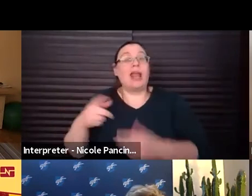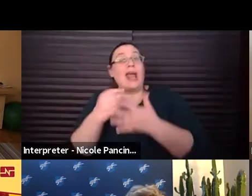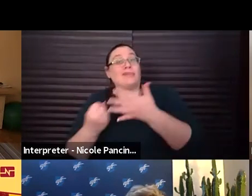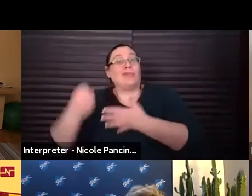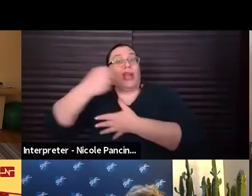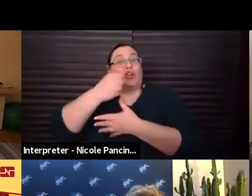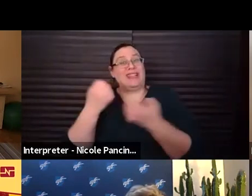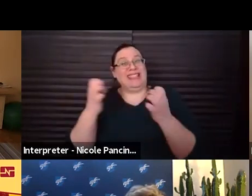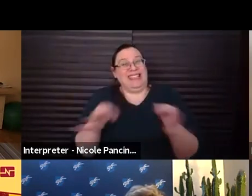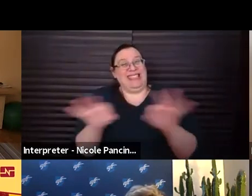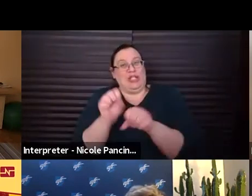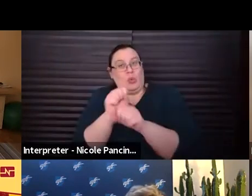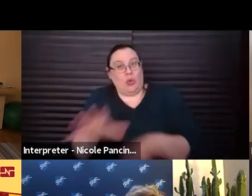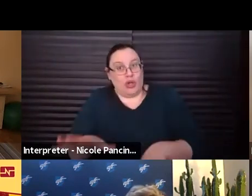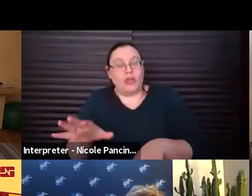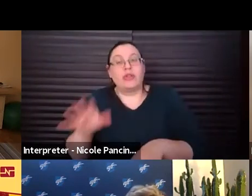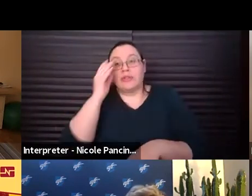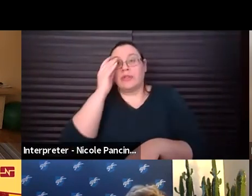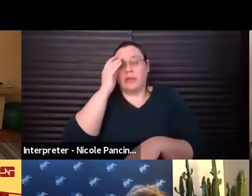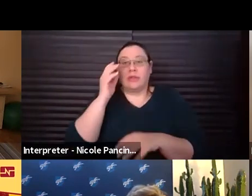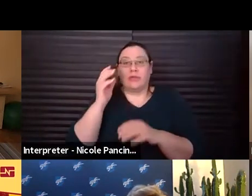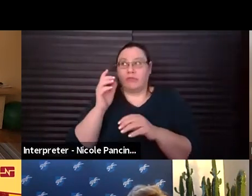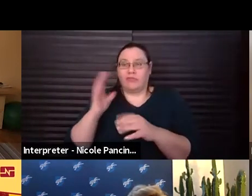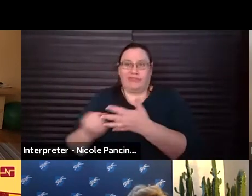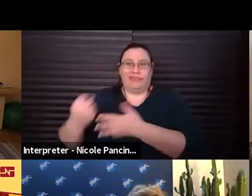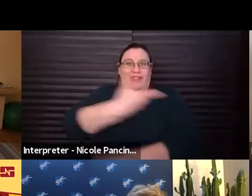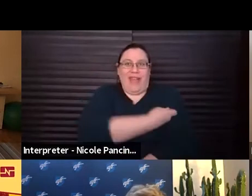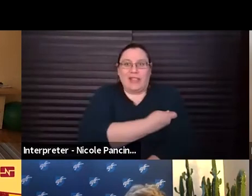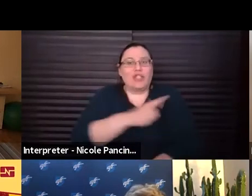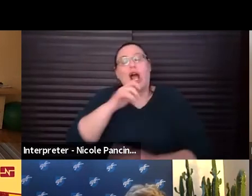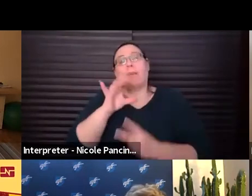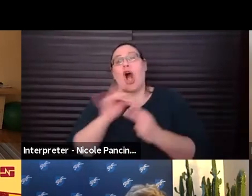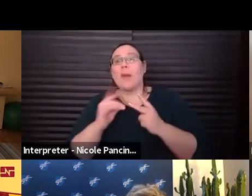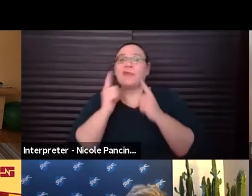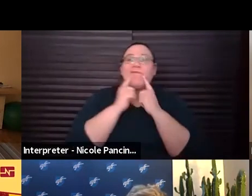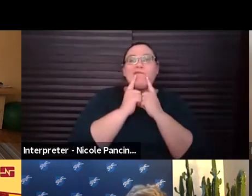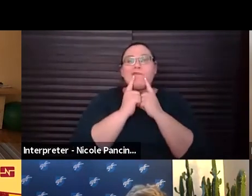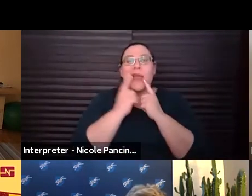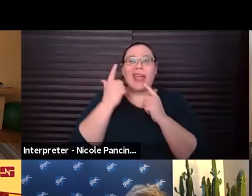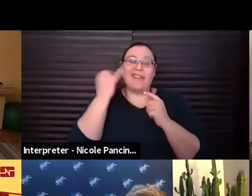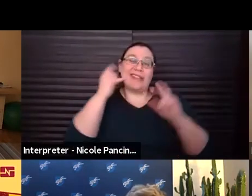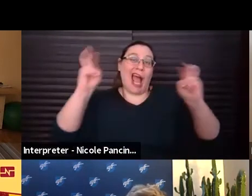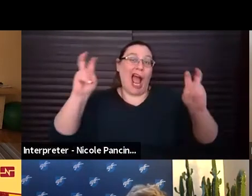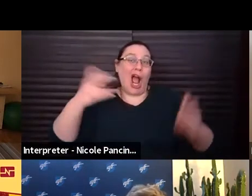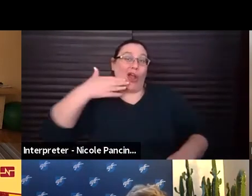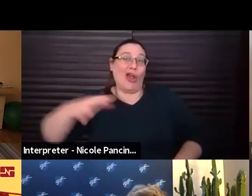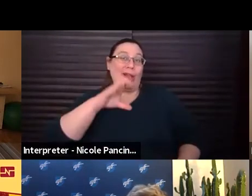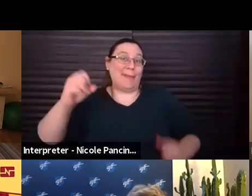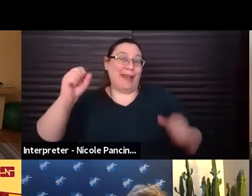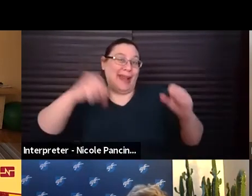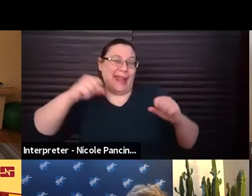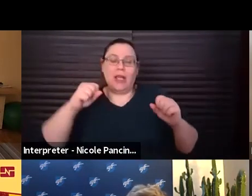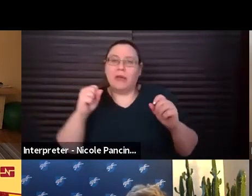essential workers for vaccines shouldn't be options granted by so-called good companies, but should be mandated by all